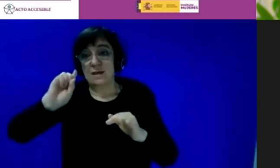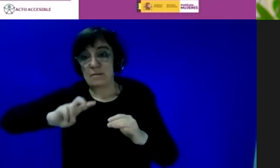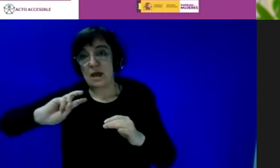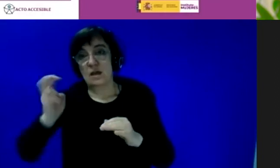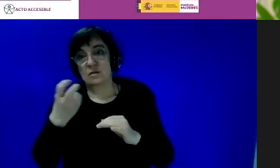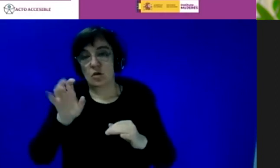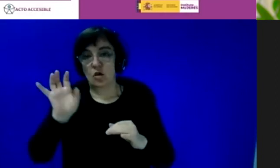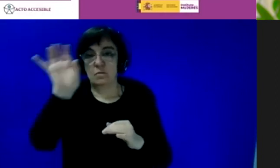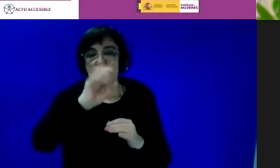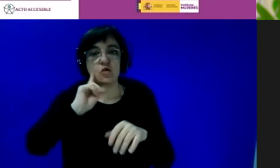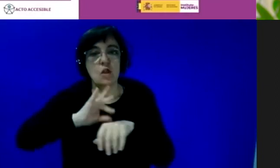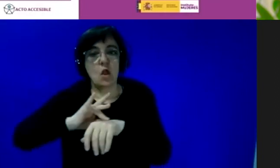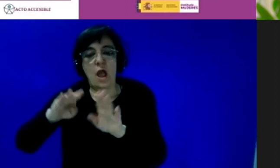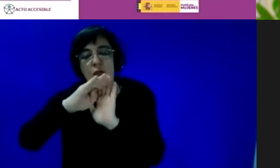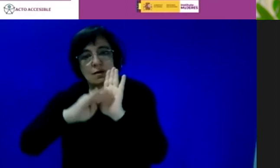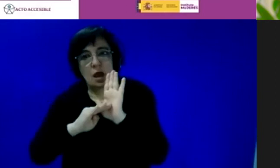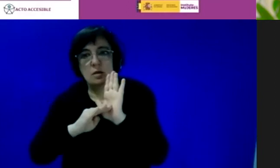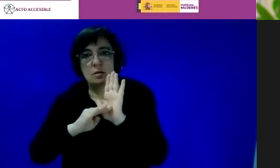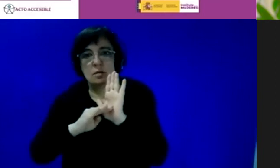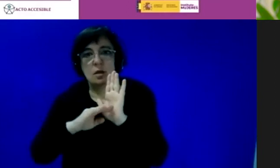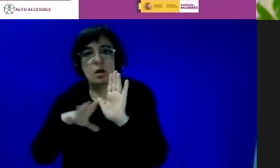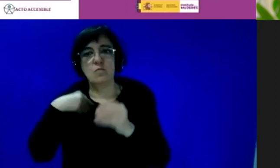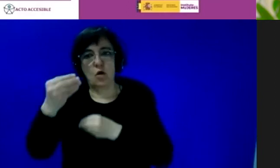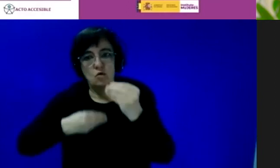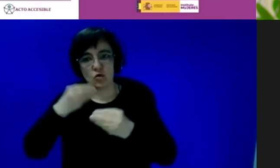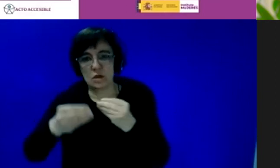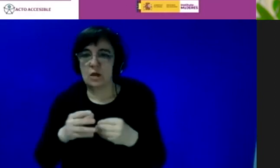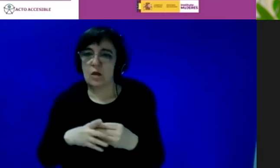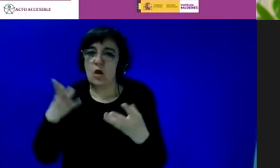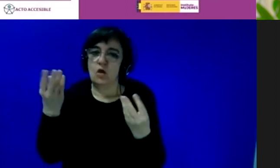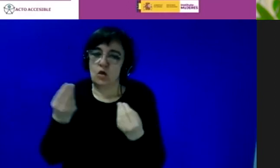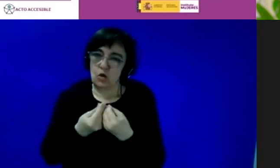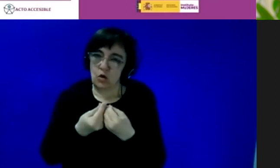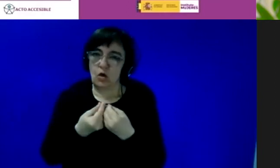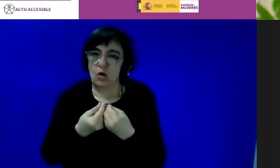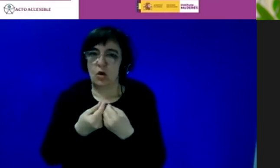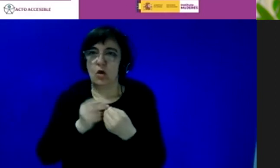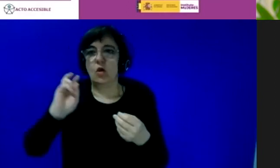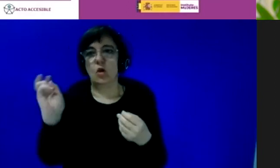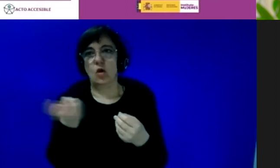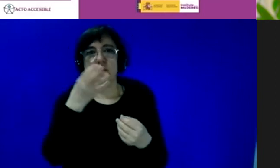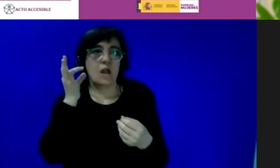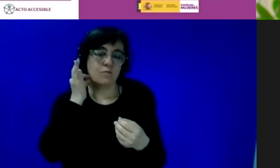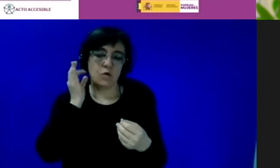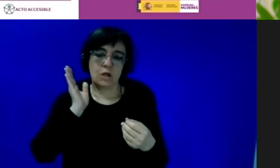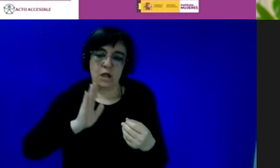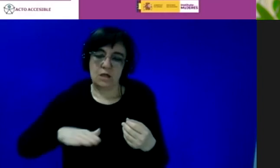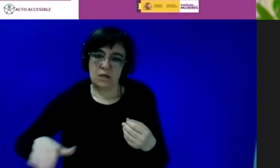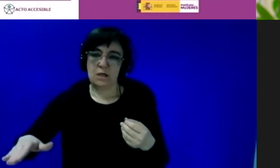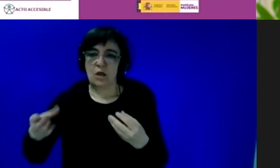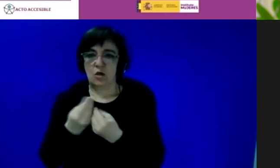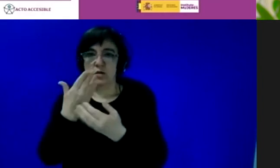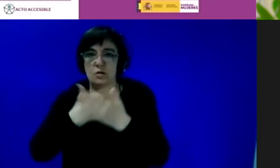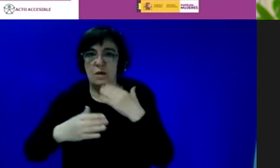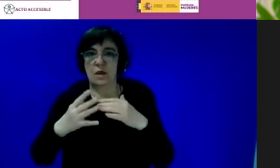children with disabilities at the border when they move cross into other countries. And of course,